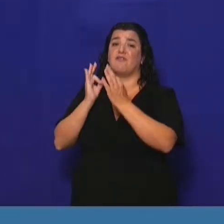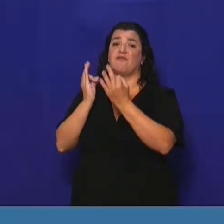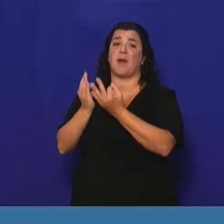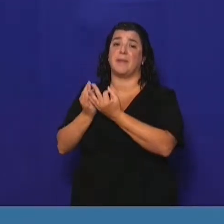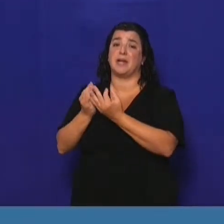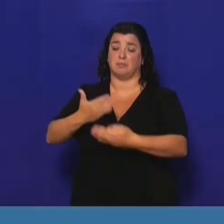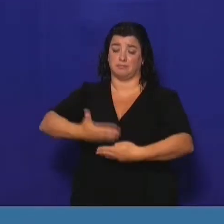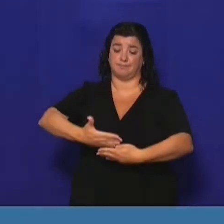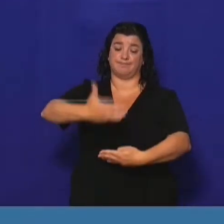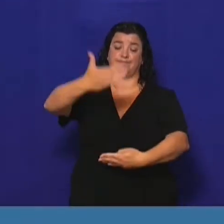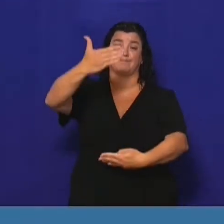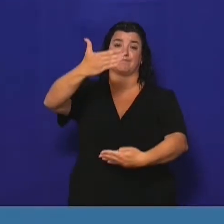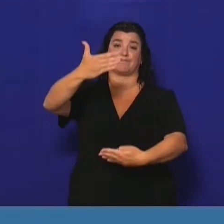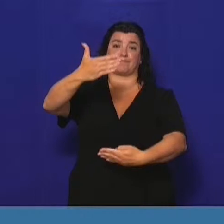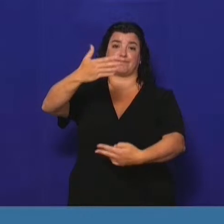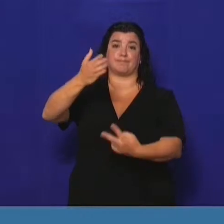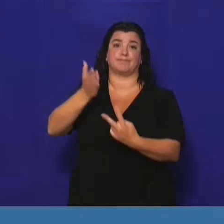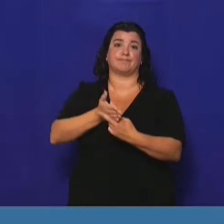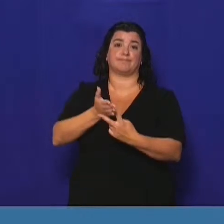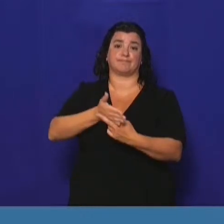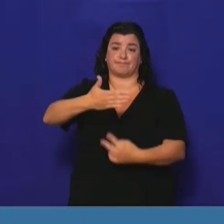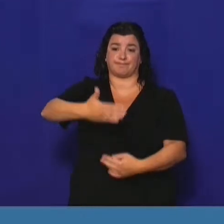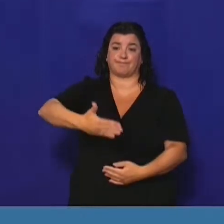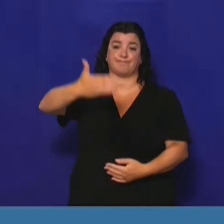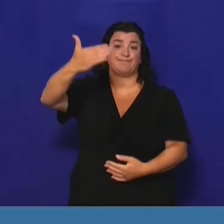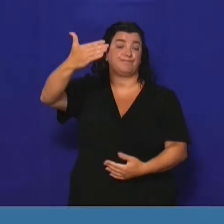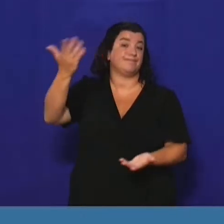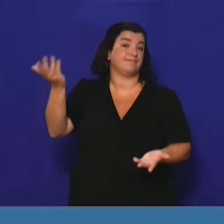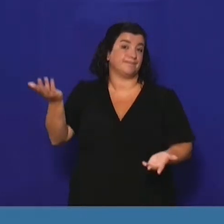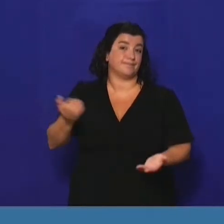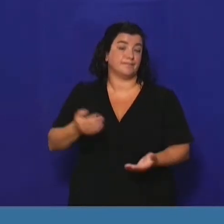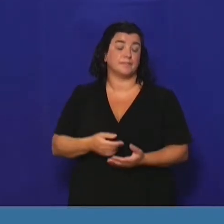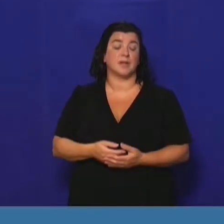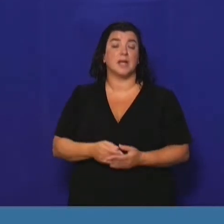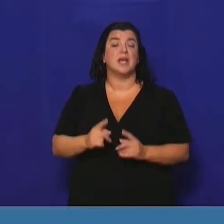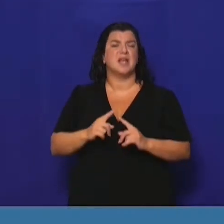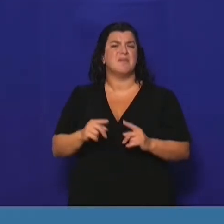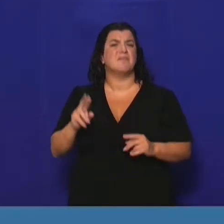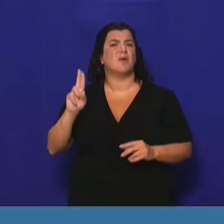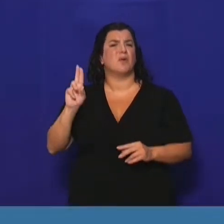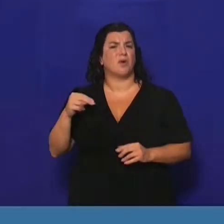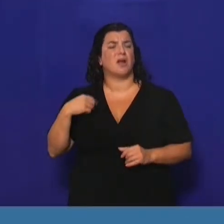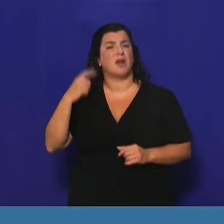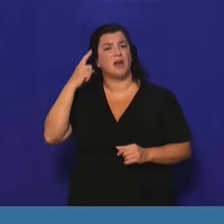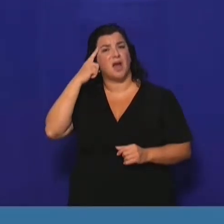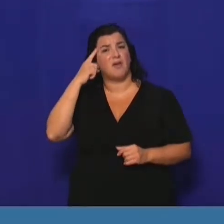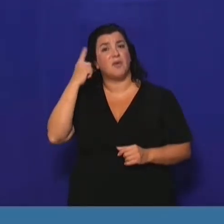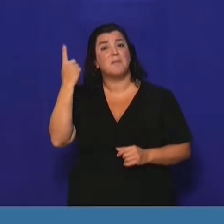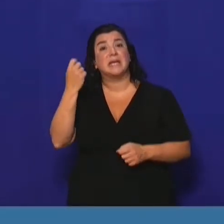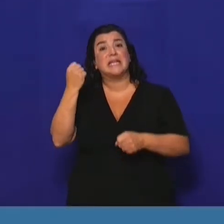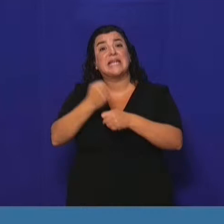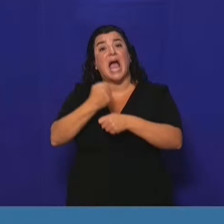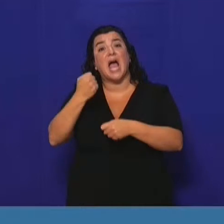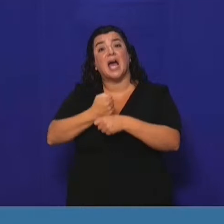wara l-perspex biex tnaqqas ir-riskju minn hemm. Però wkoll nafu li inti għandek il-ħaddiema kollha